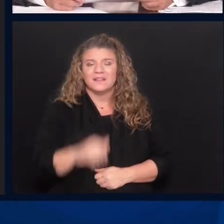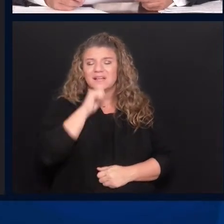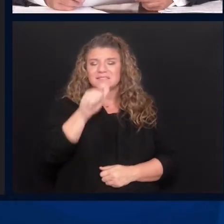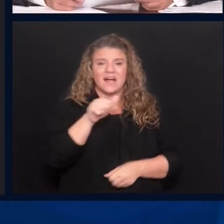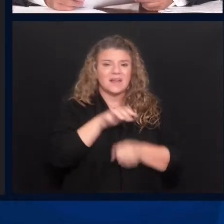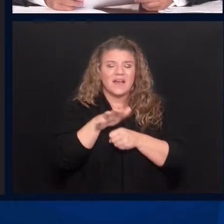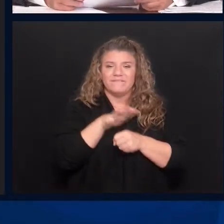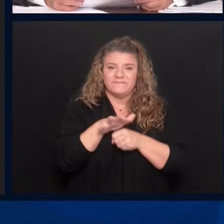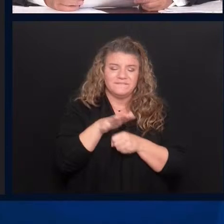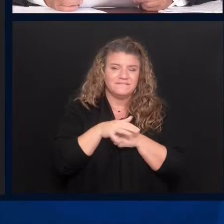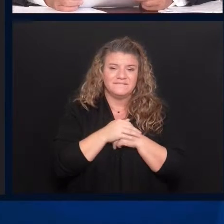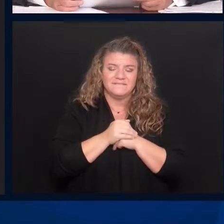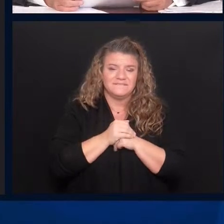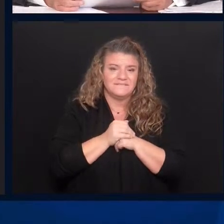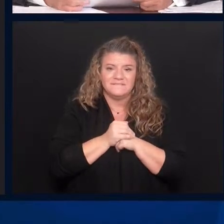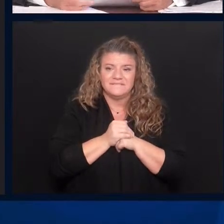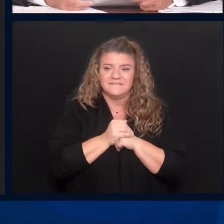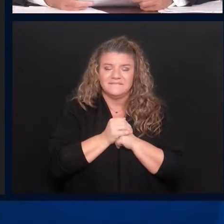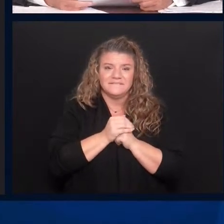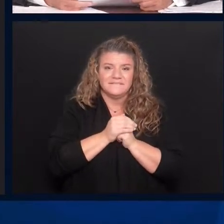enough. And I